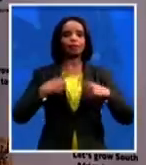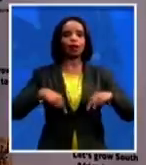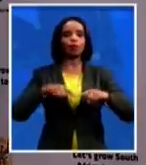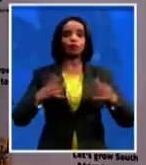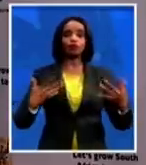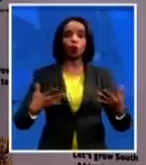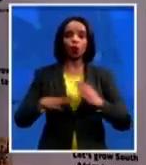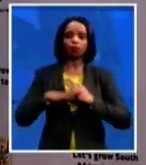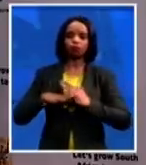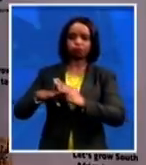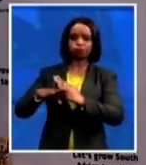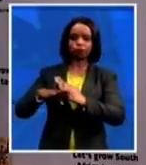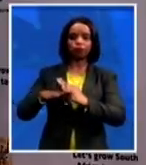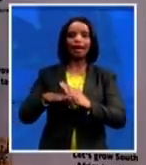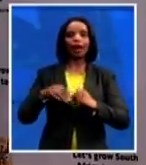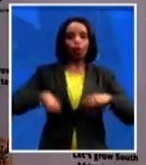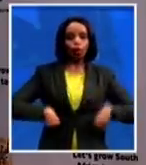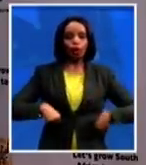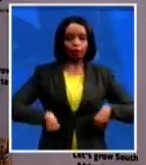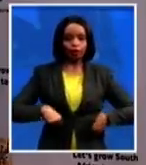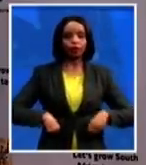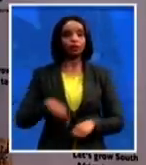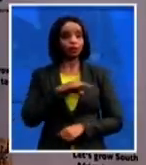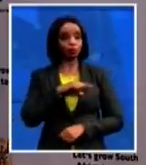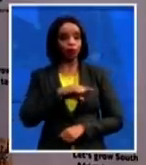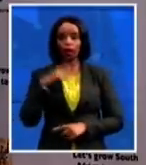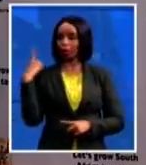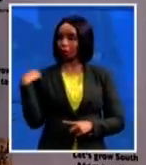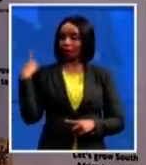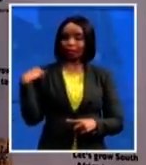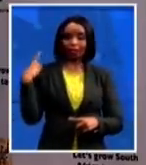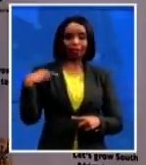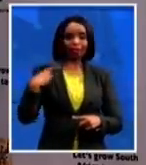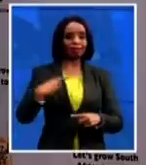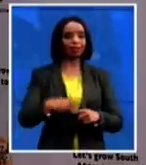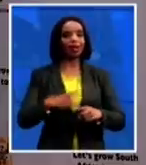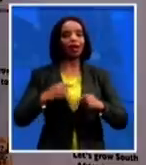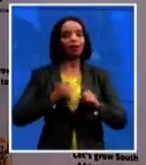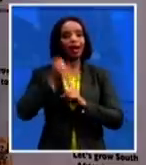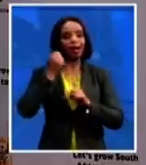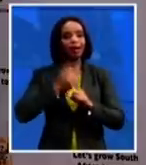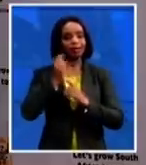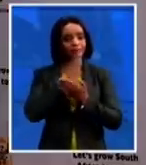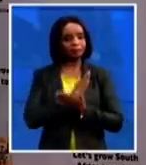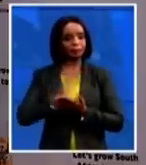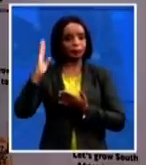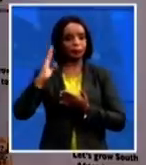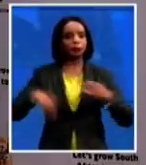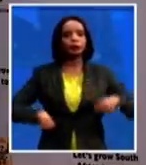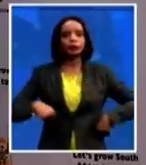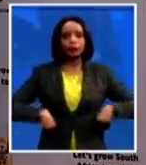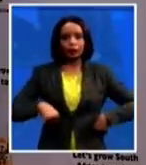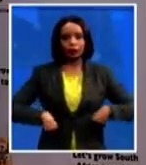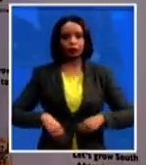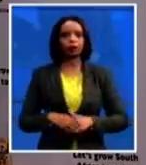fight against corruption, the Special Investigation Unit instituted a number of cases in the High